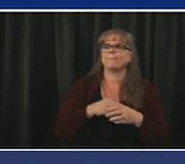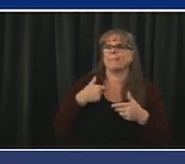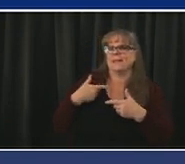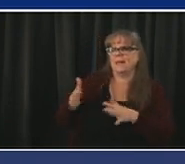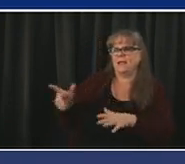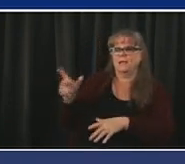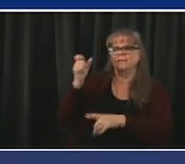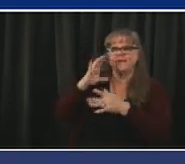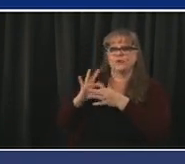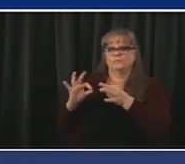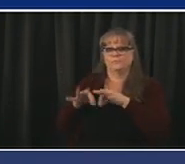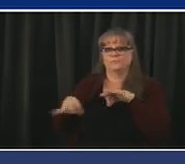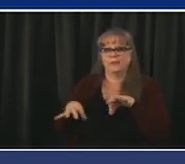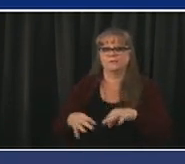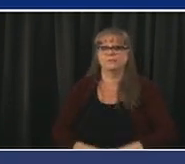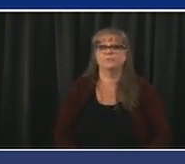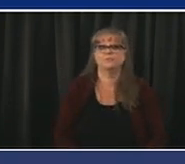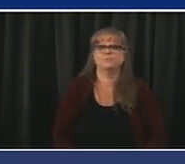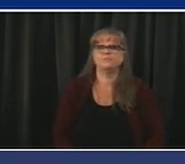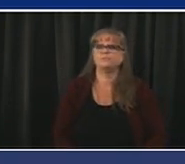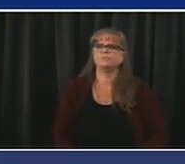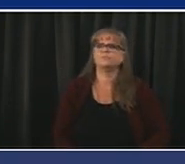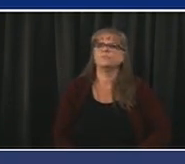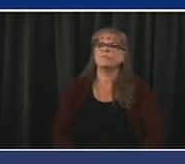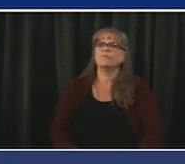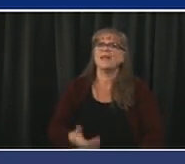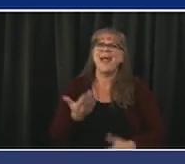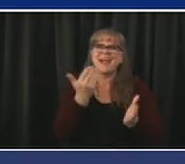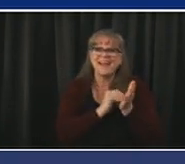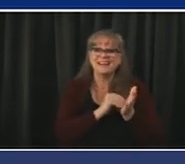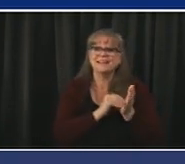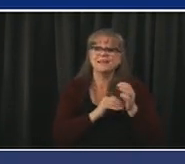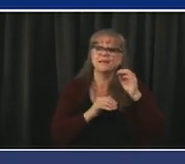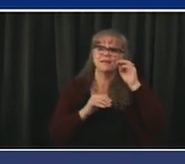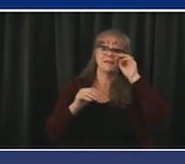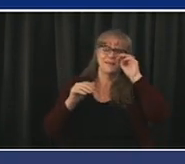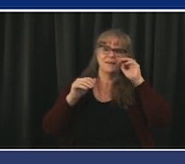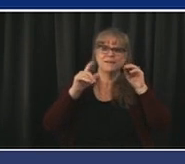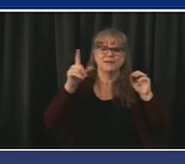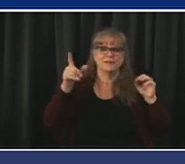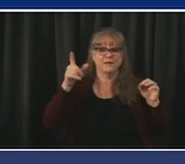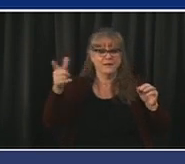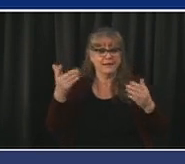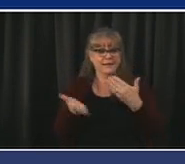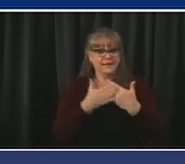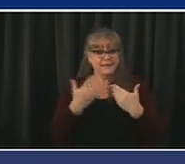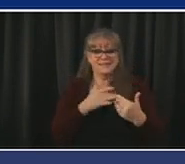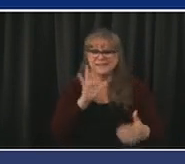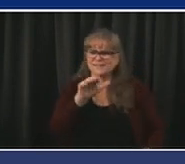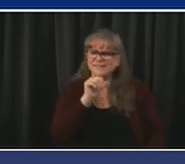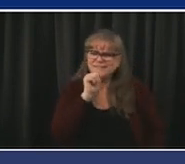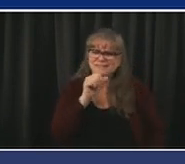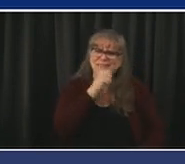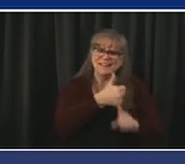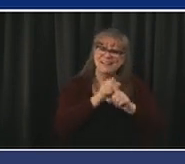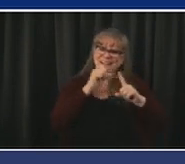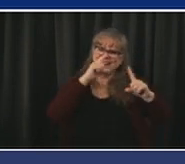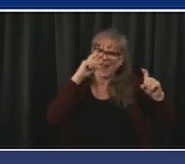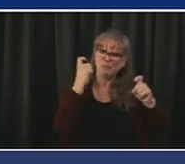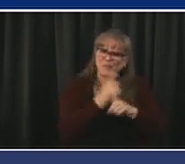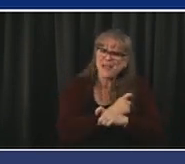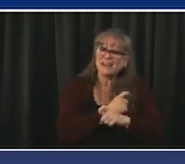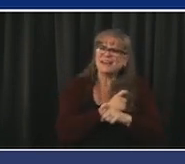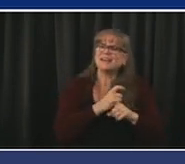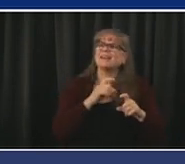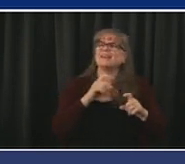important to note, this is the last complicated tiering that we're talking about. After this, it's general public. And if we have to